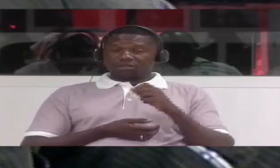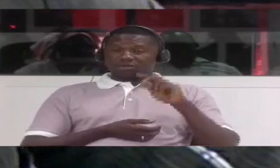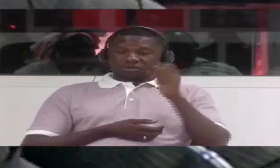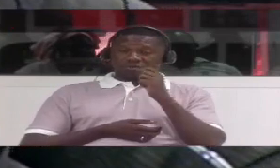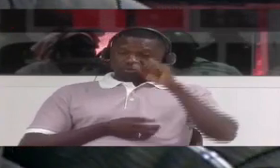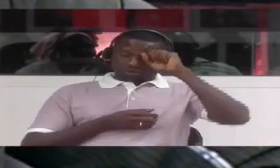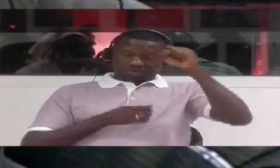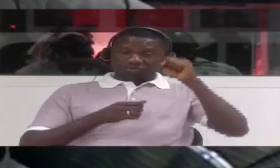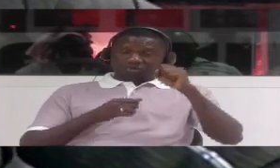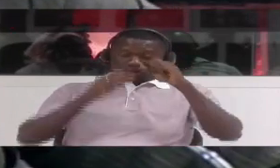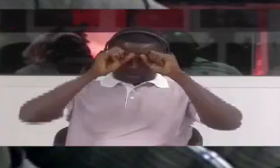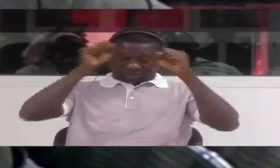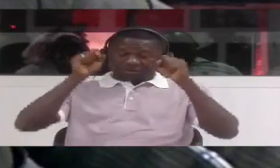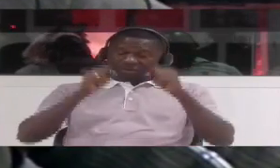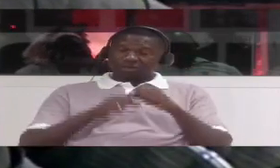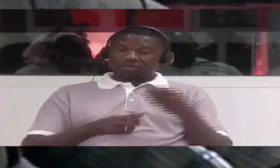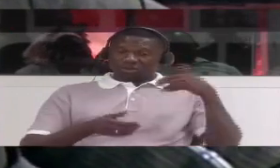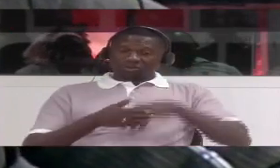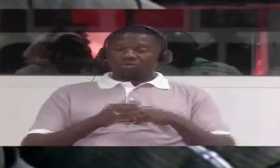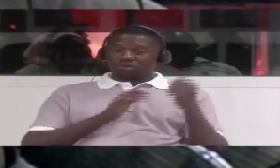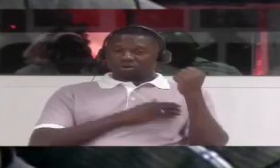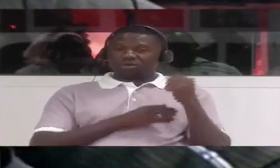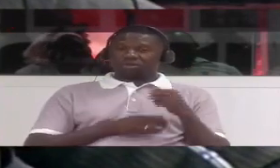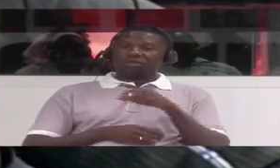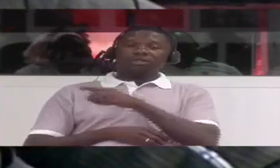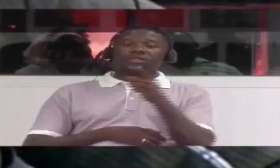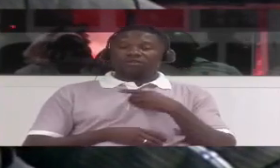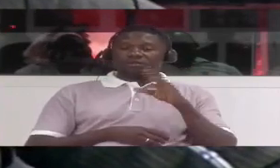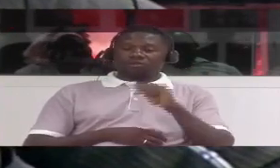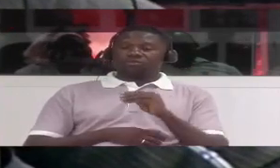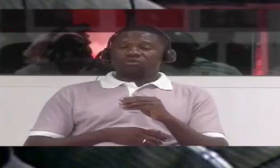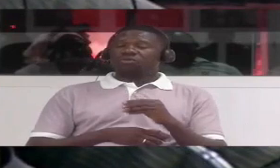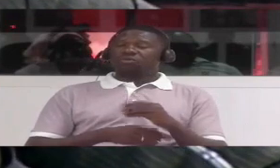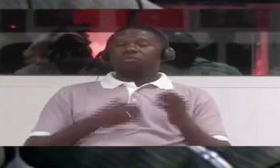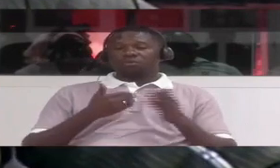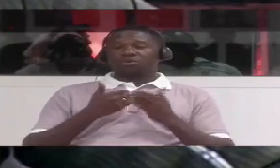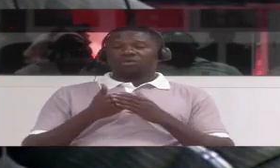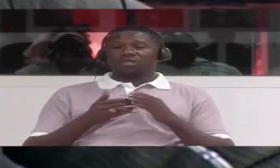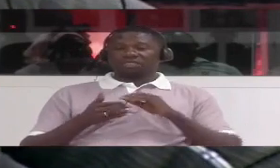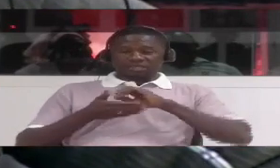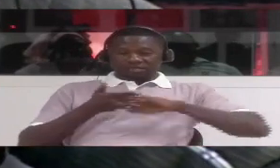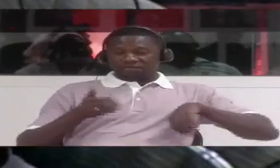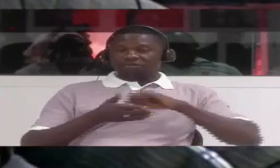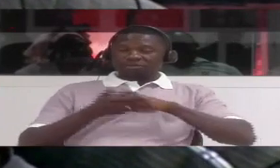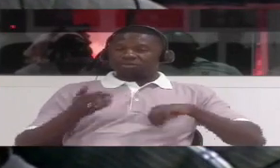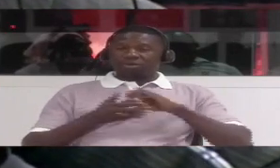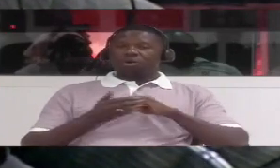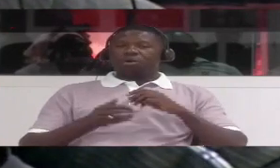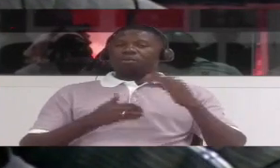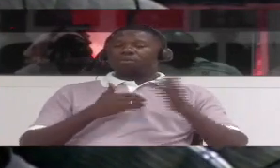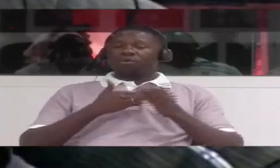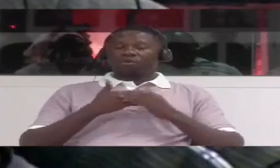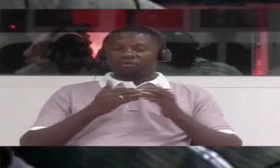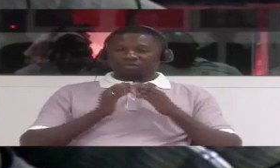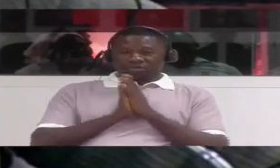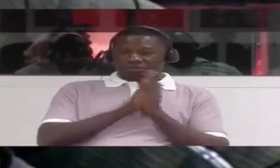they have done a lot in removing most of the obstacles that